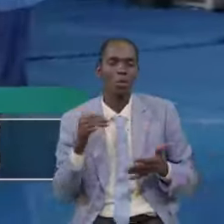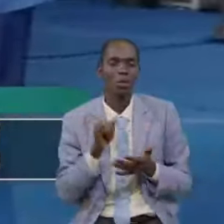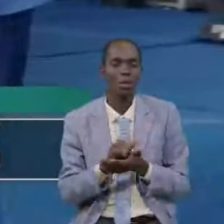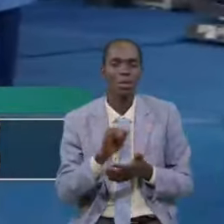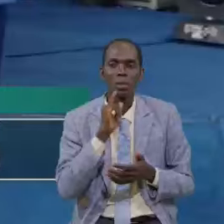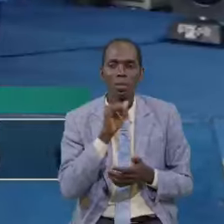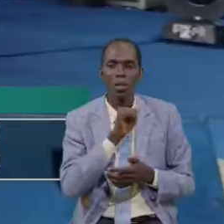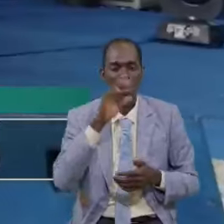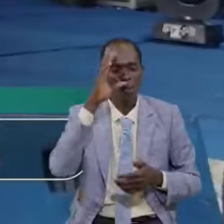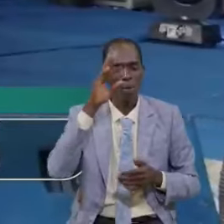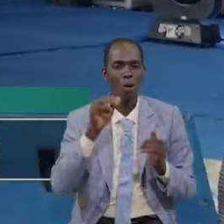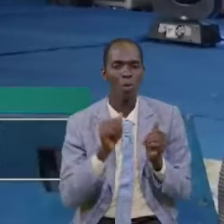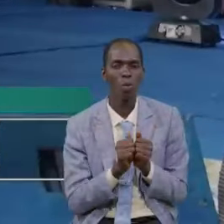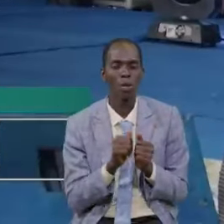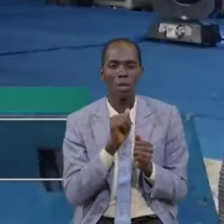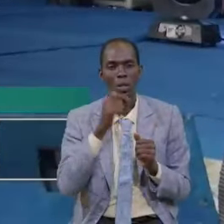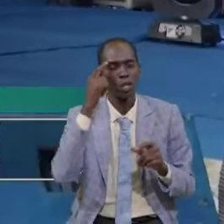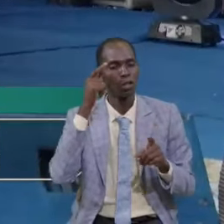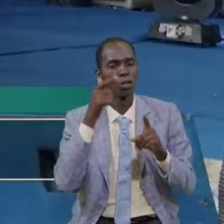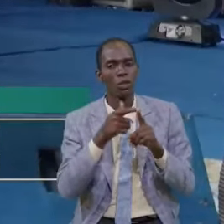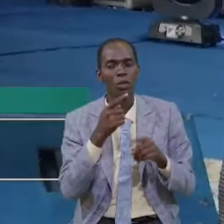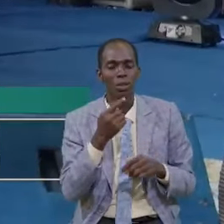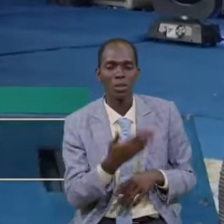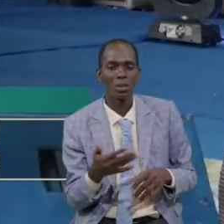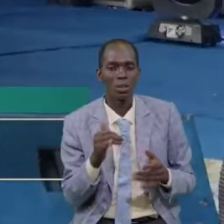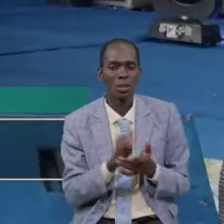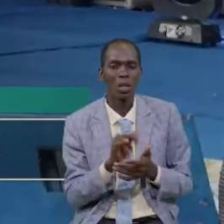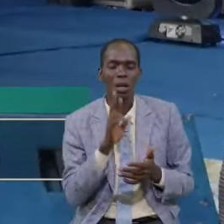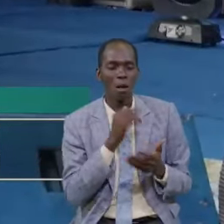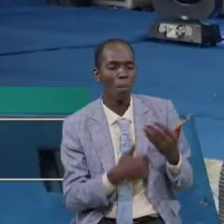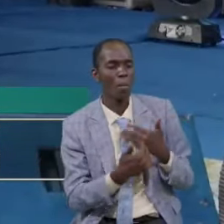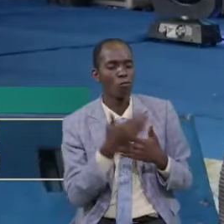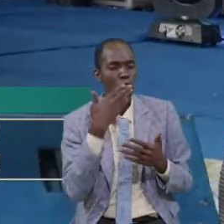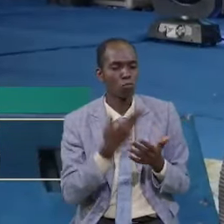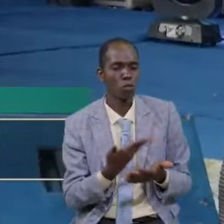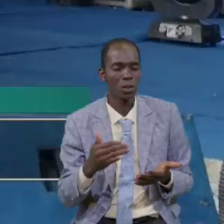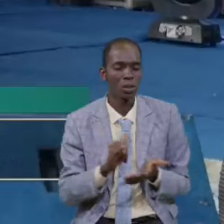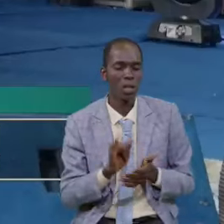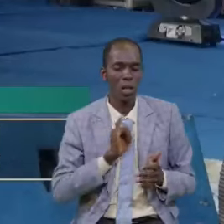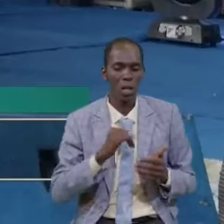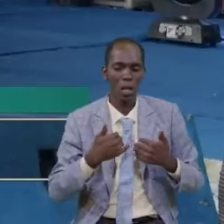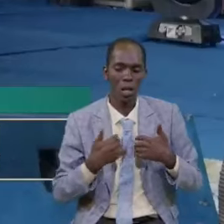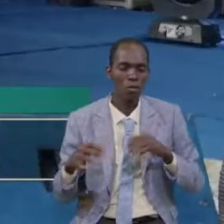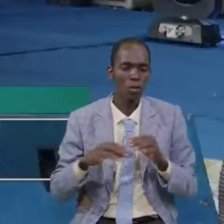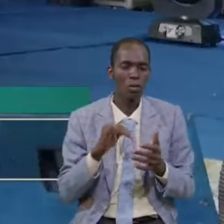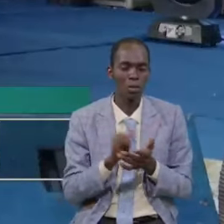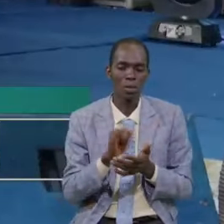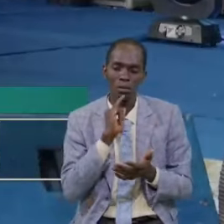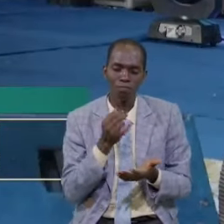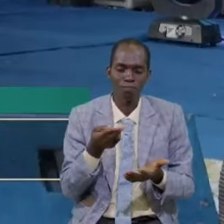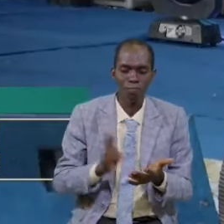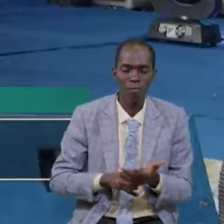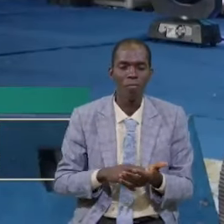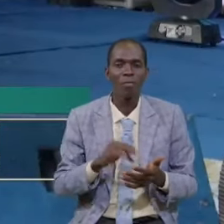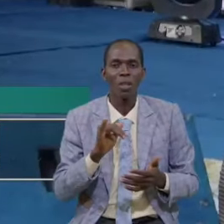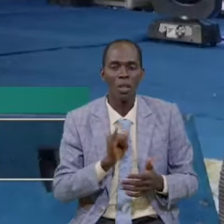things that are behind, the good things I've done, that's gone to record, that's recorded, that's in history, I leave that. But now I have